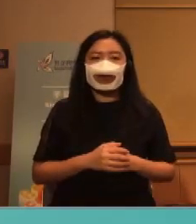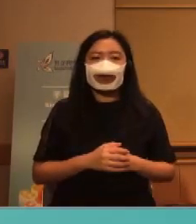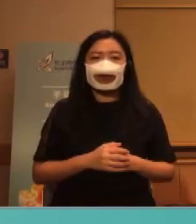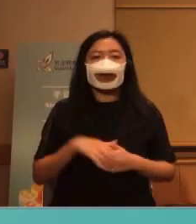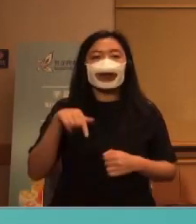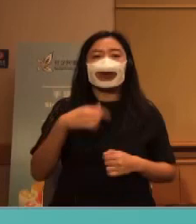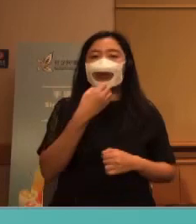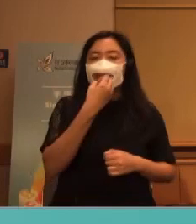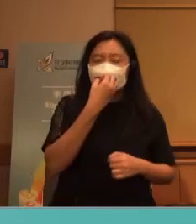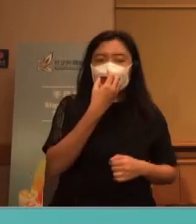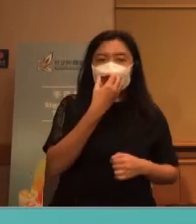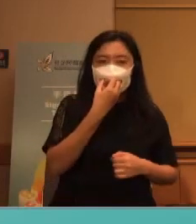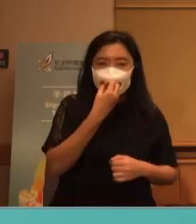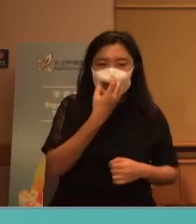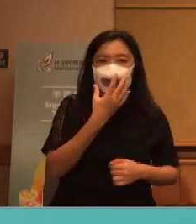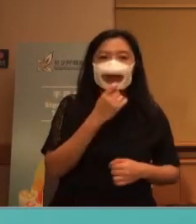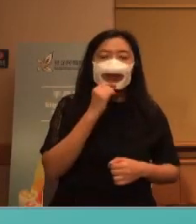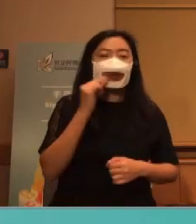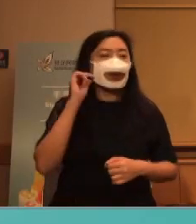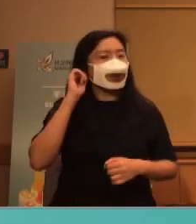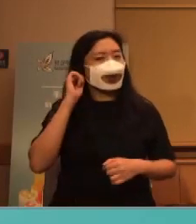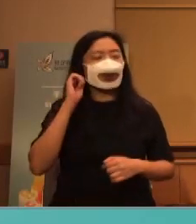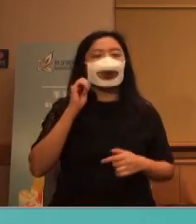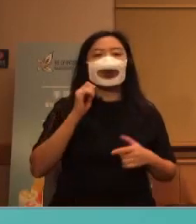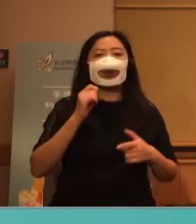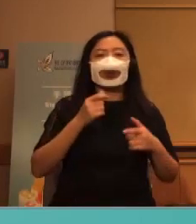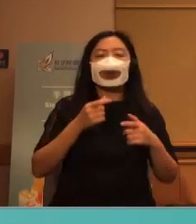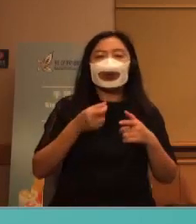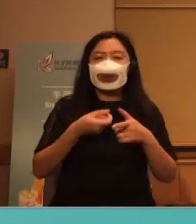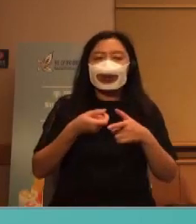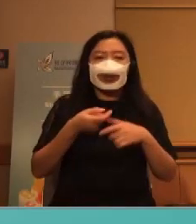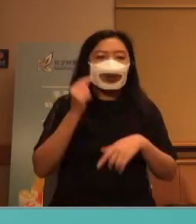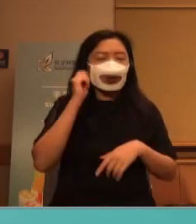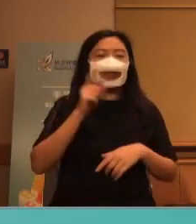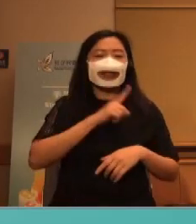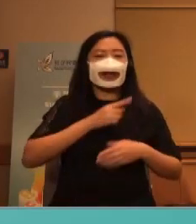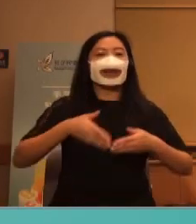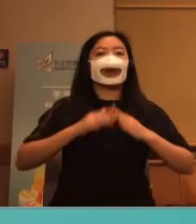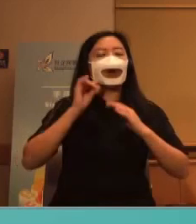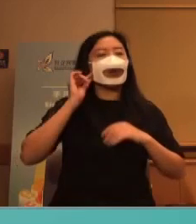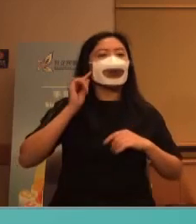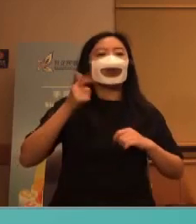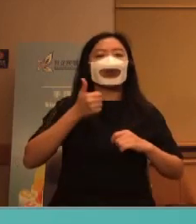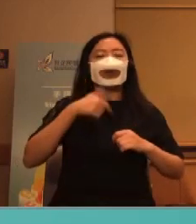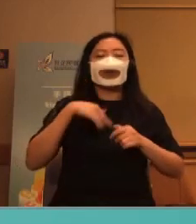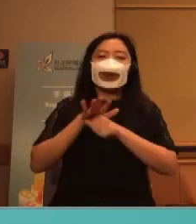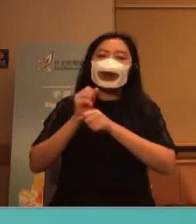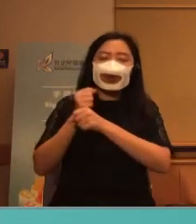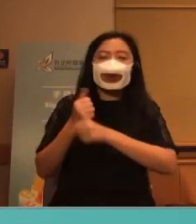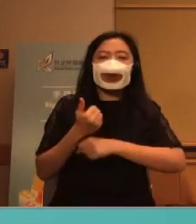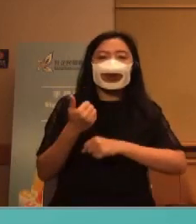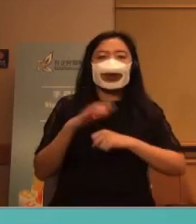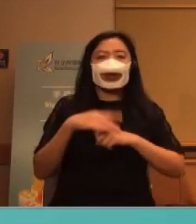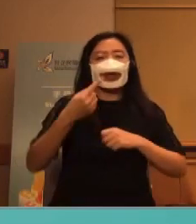Galen, who's co-founder of Double Peak Group, a family office focusing on digital assets and blockchain space. And finally,